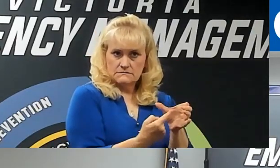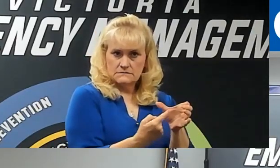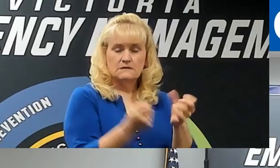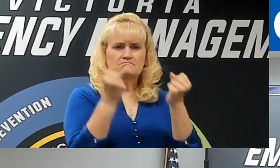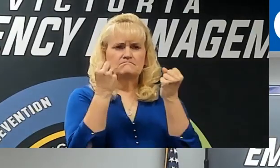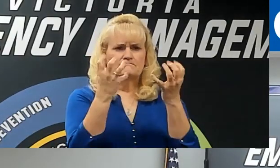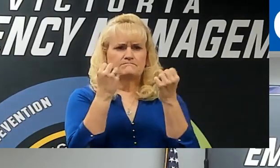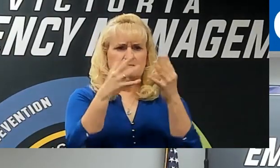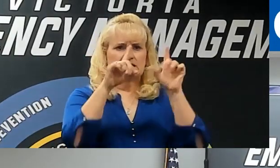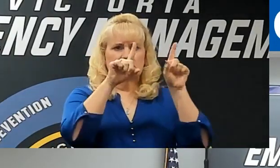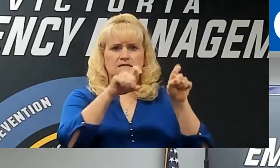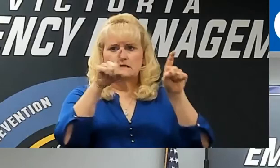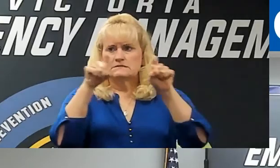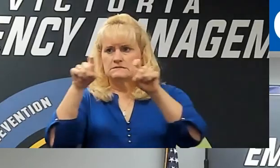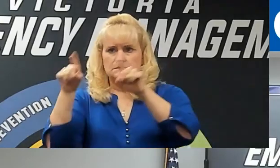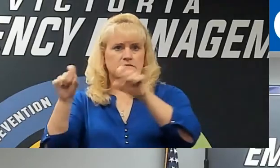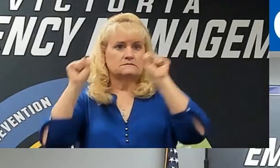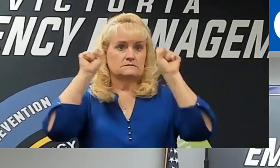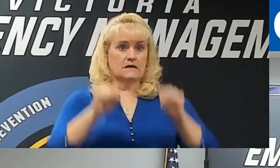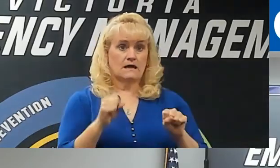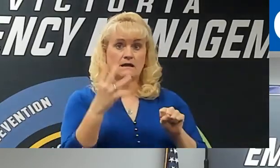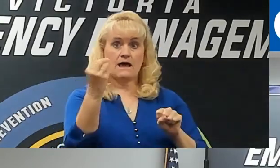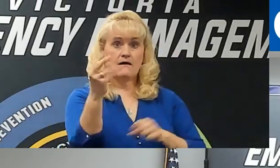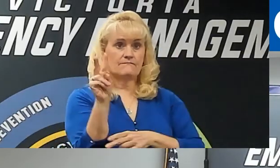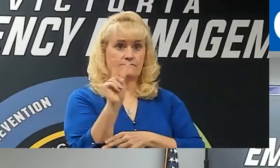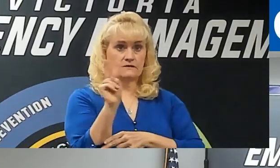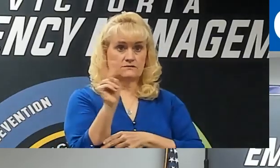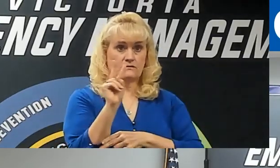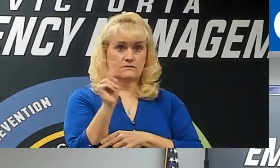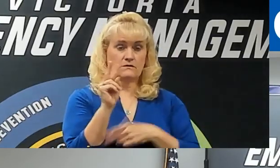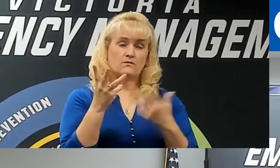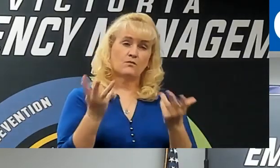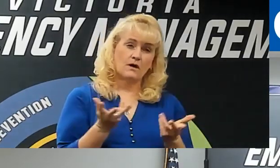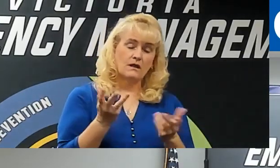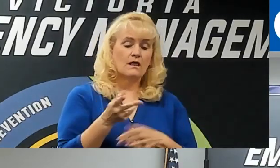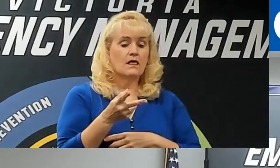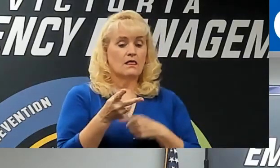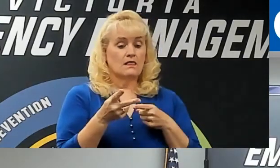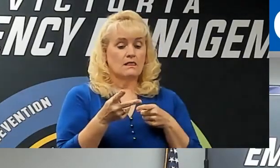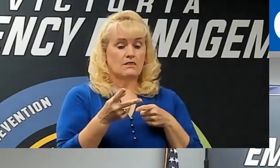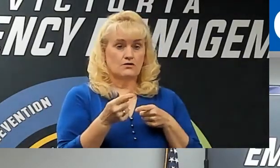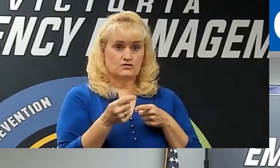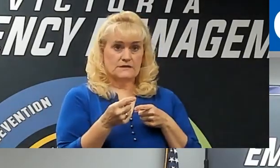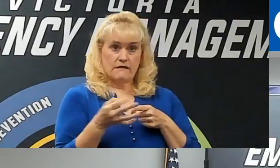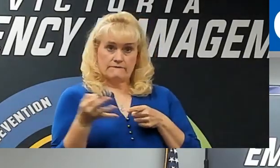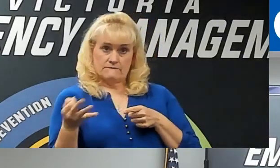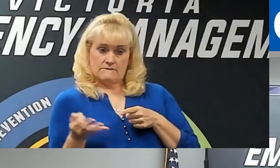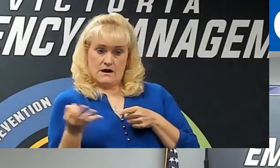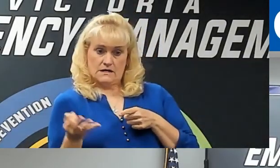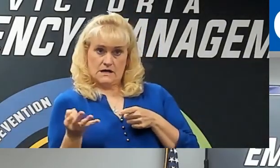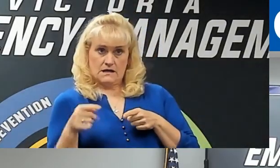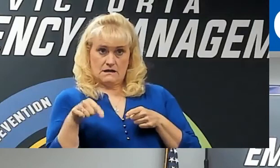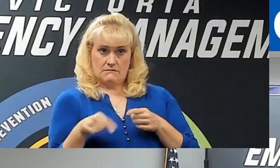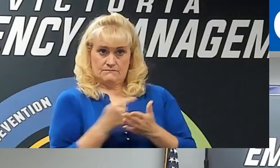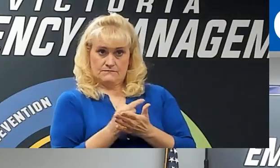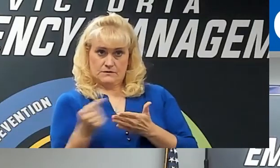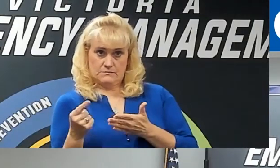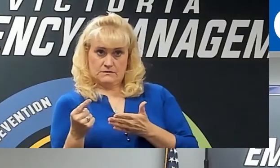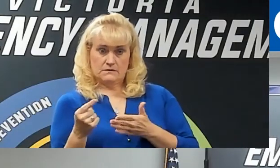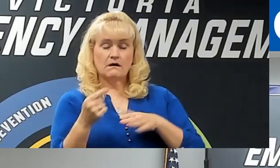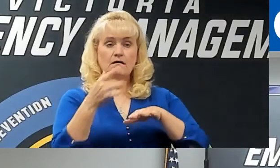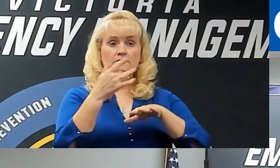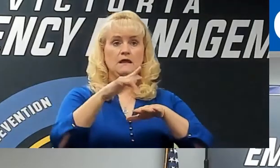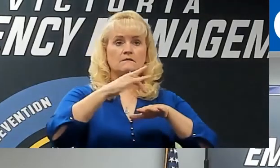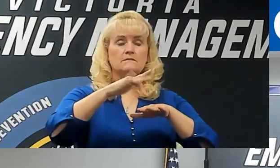in Victoria. On Thursday and Friday, we've publicized the fact that there will be